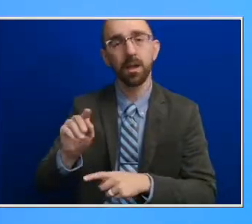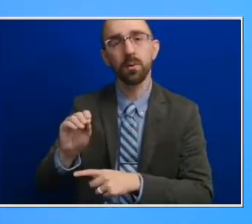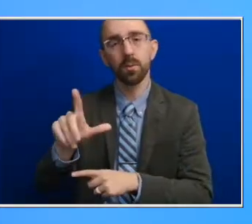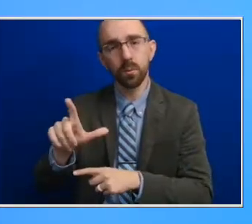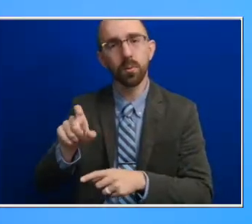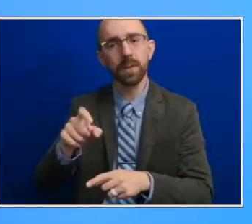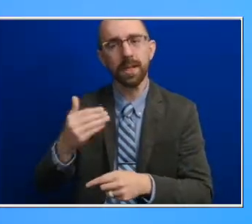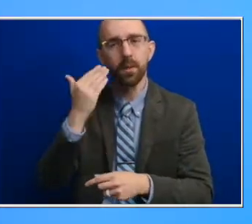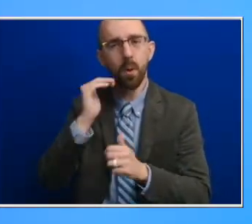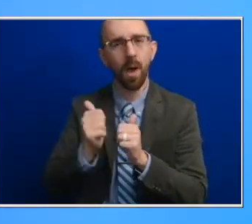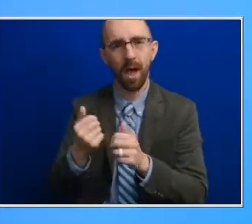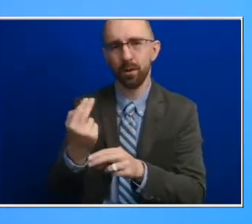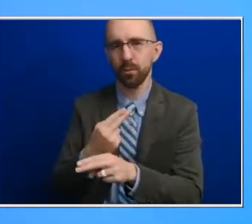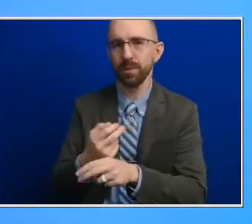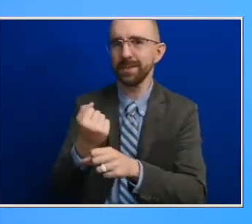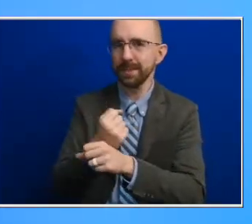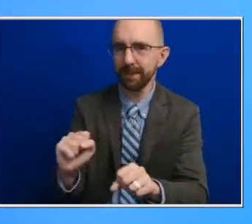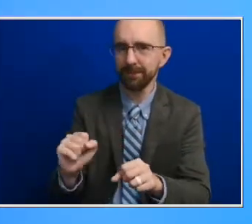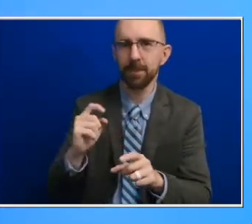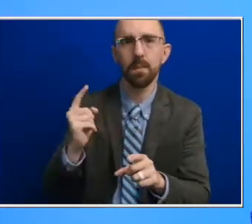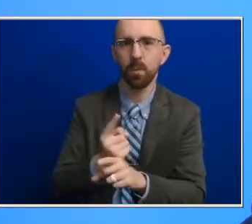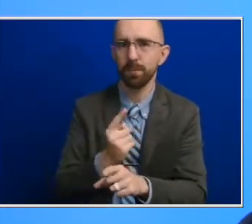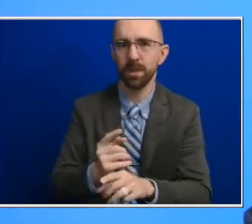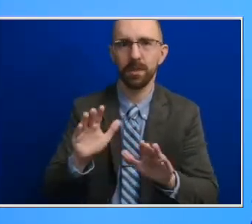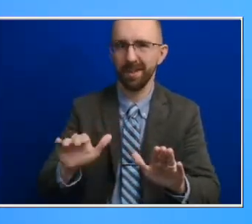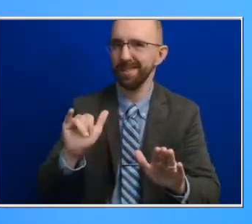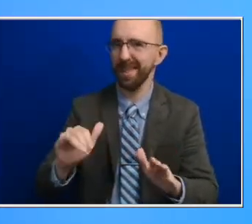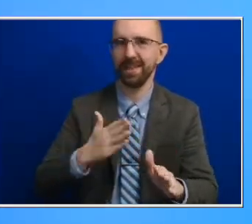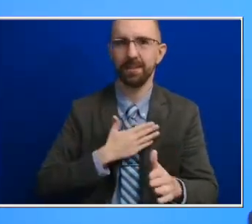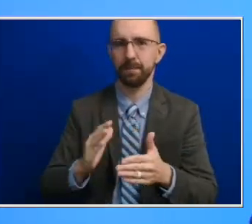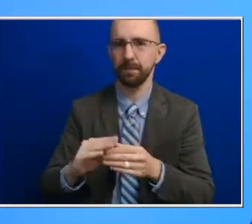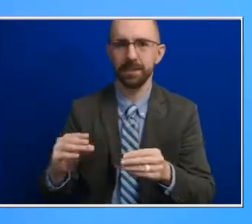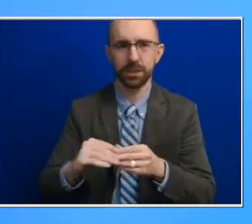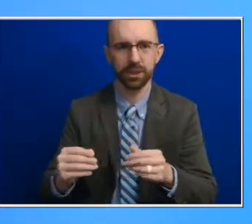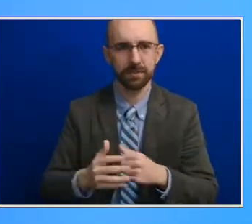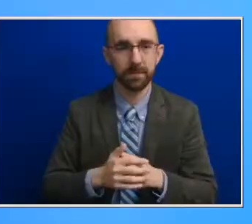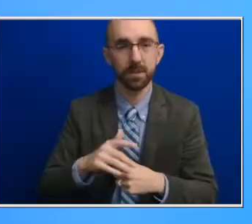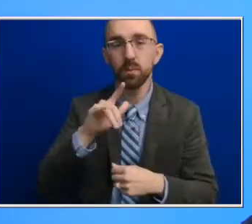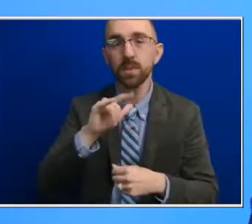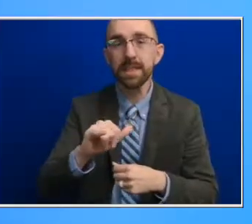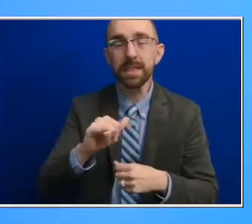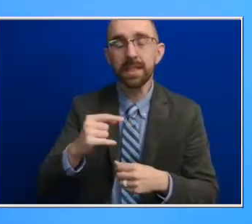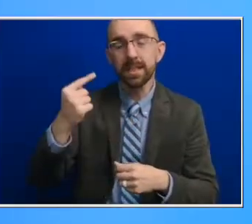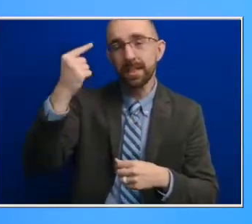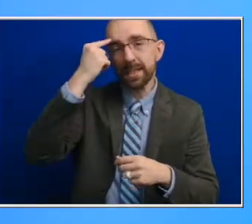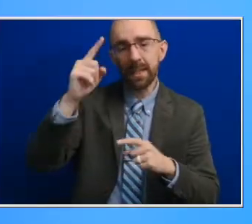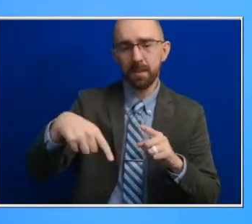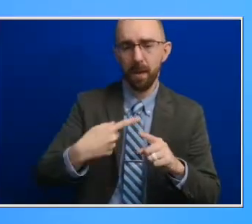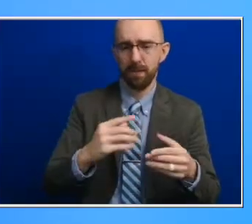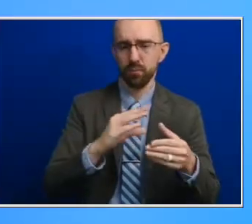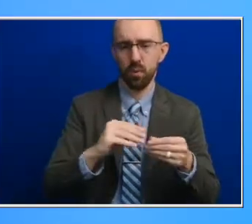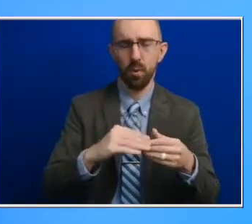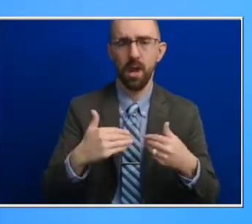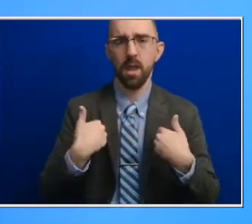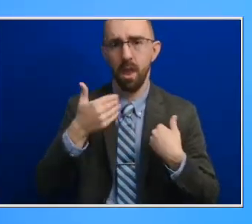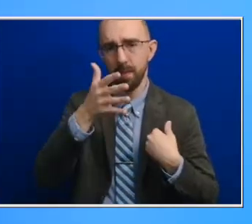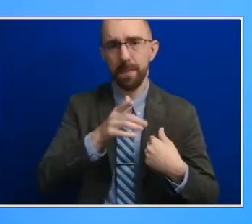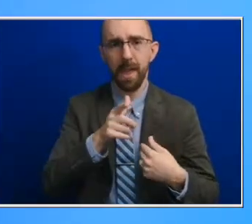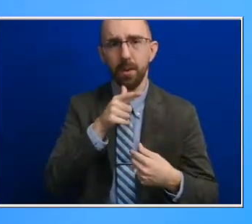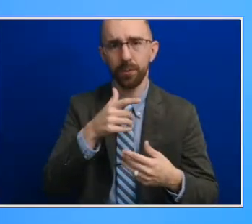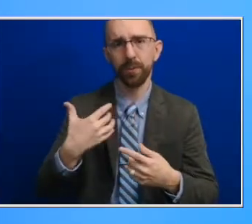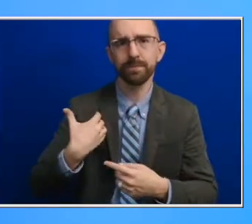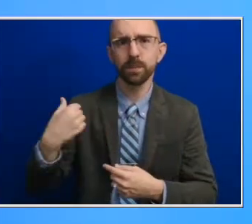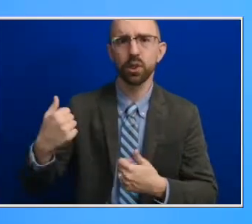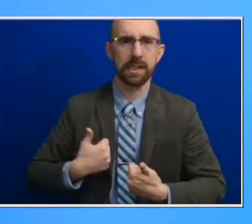and appropriately. That's the message. And the big thing, really thinking back on that story of that young man who unfortunately took his life,